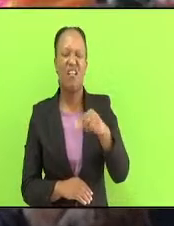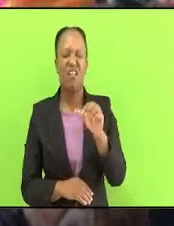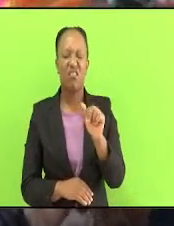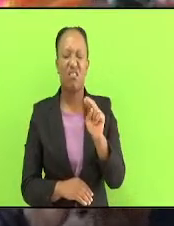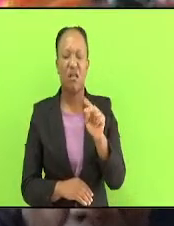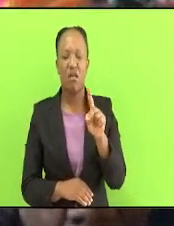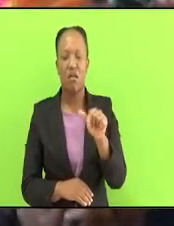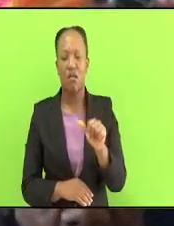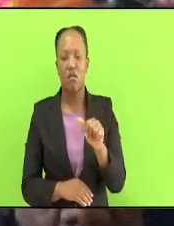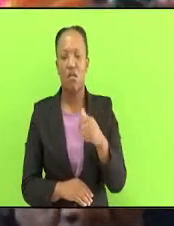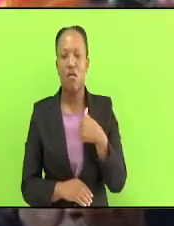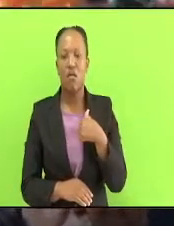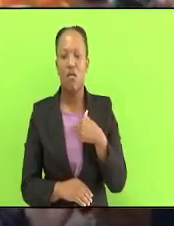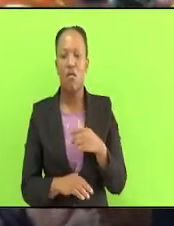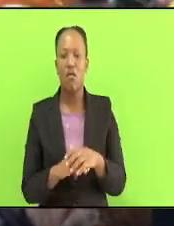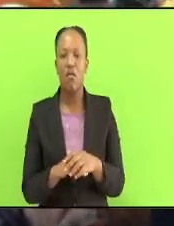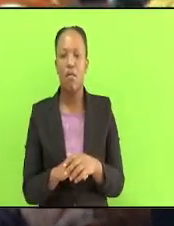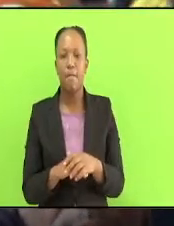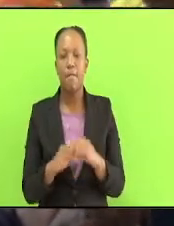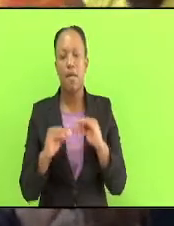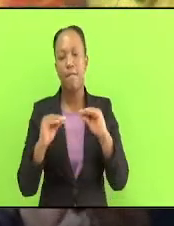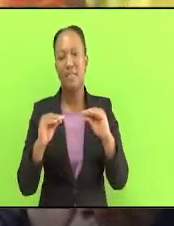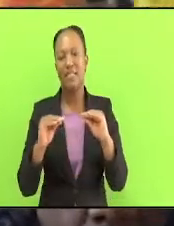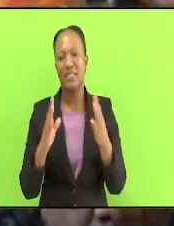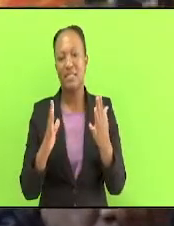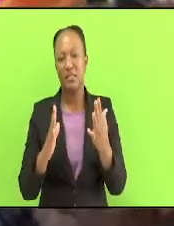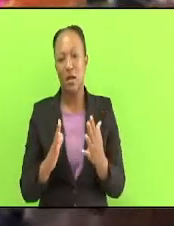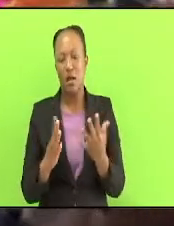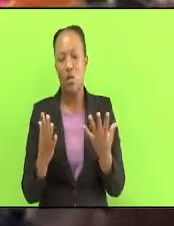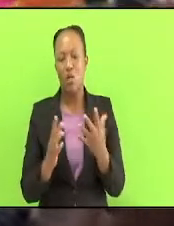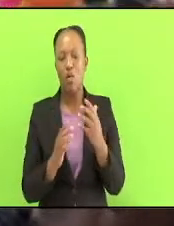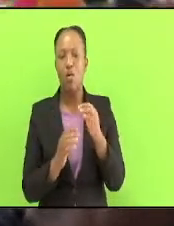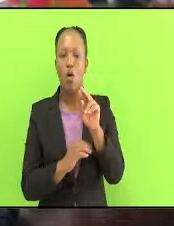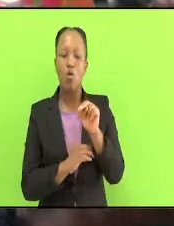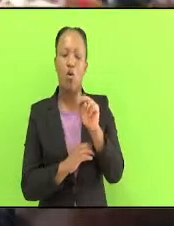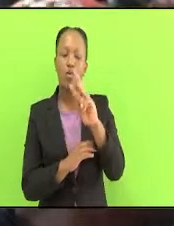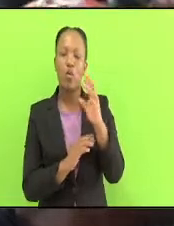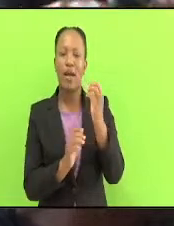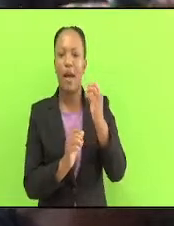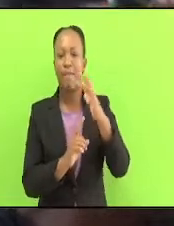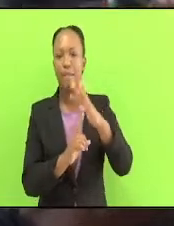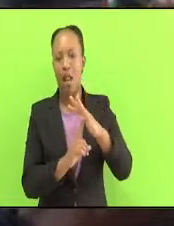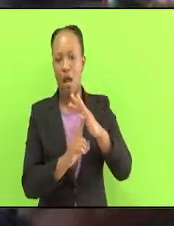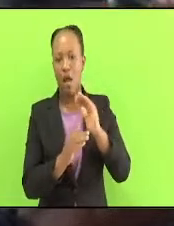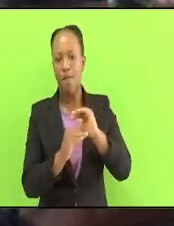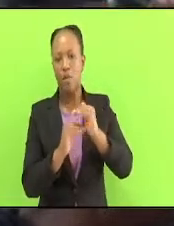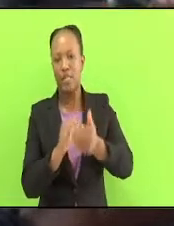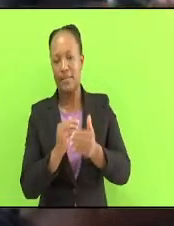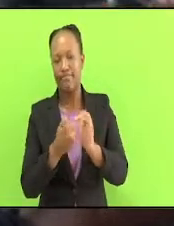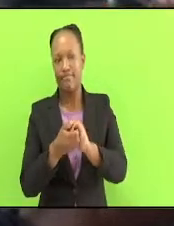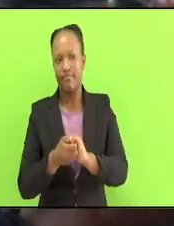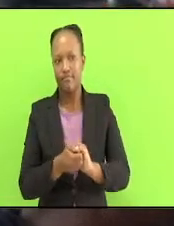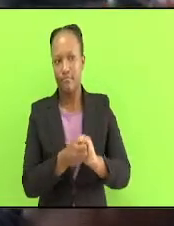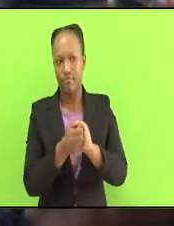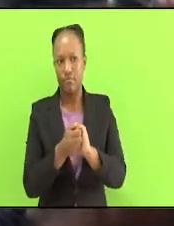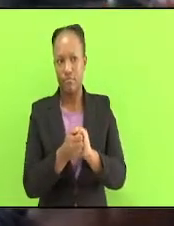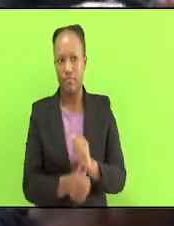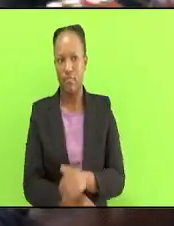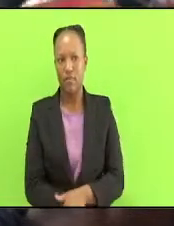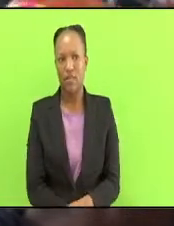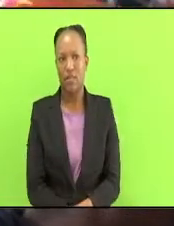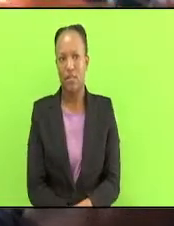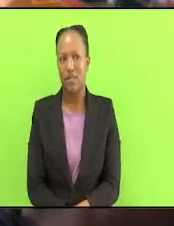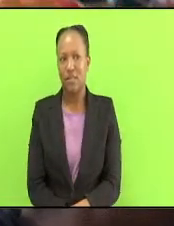Umbrella Fire Protection Association. So I'm an instructor in the Northwest Umbrella Protection Association. Northwest No- Umbrella